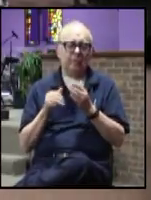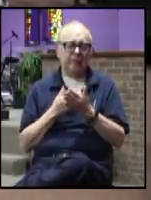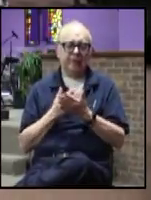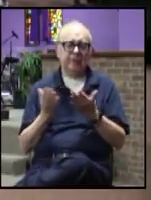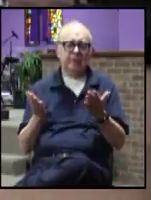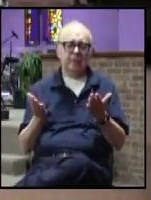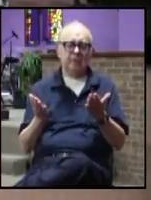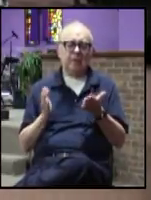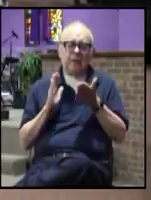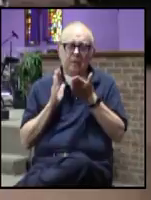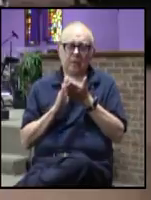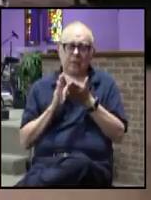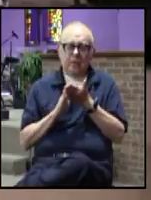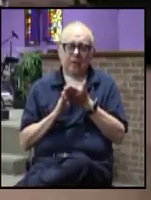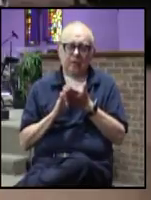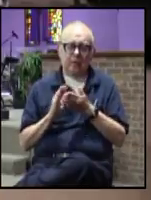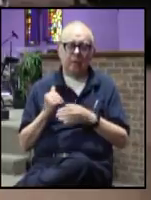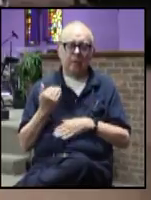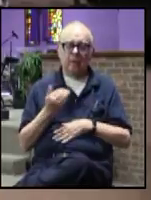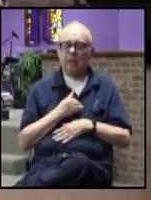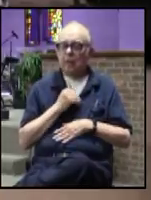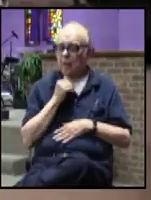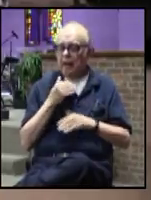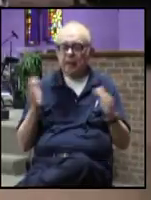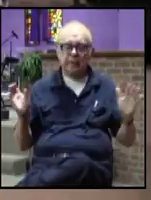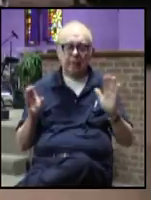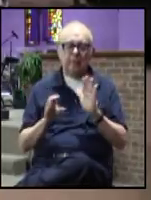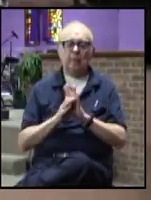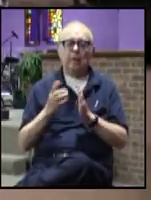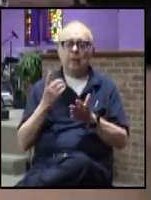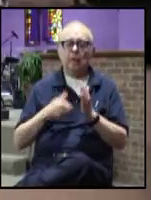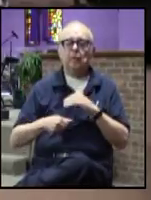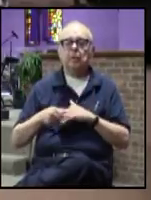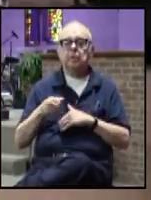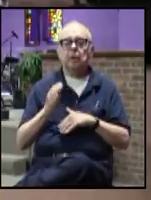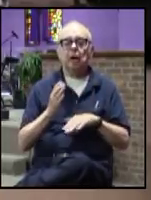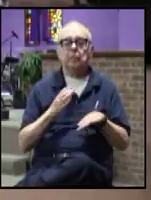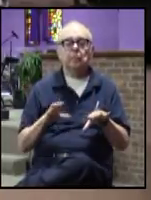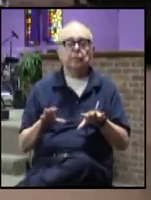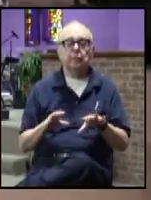bit about this and a smidget, and we don't have the big picture of what God is.